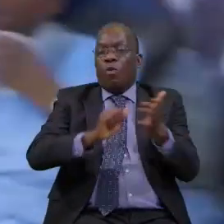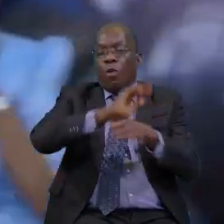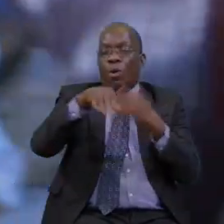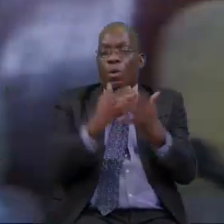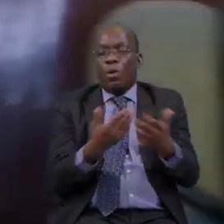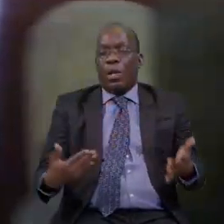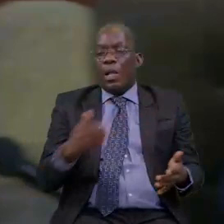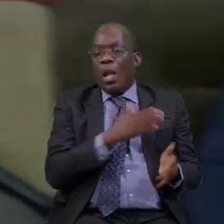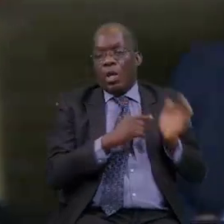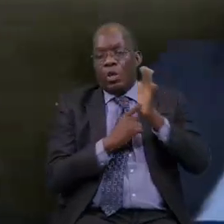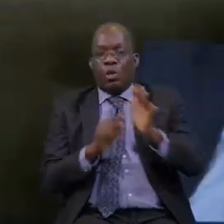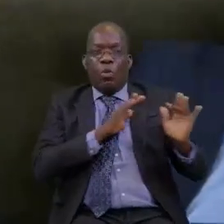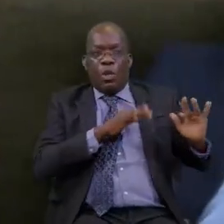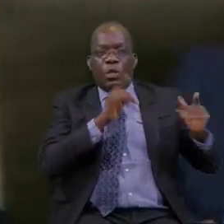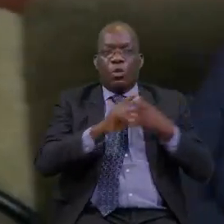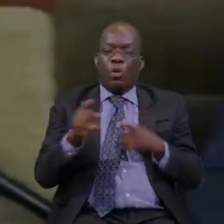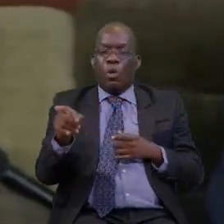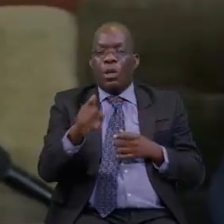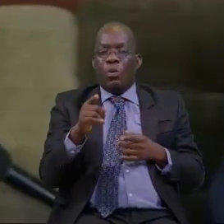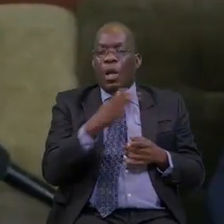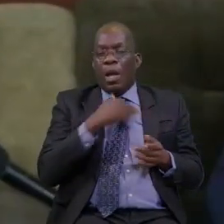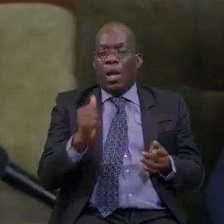and then he had redemption for him,